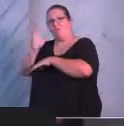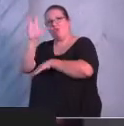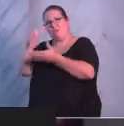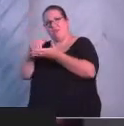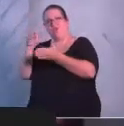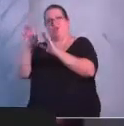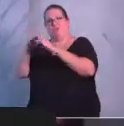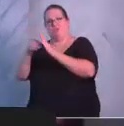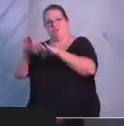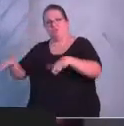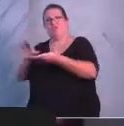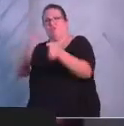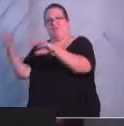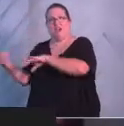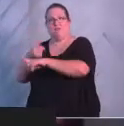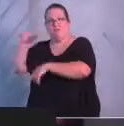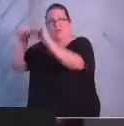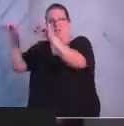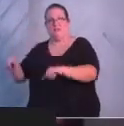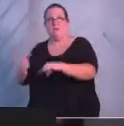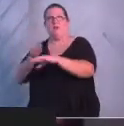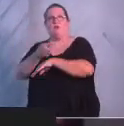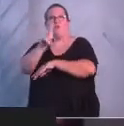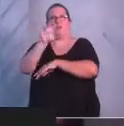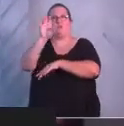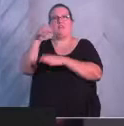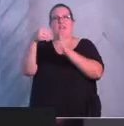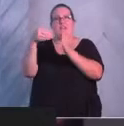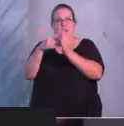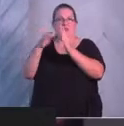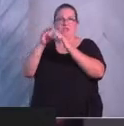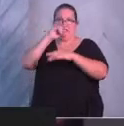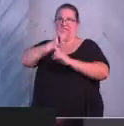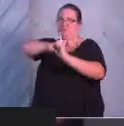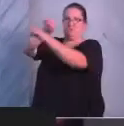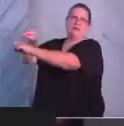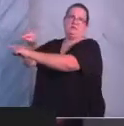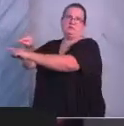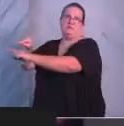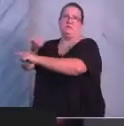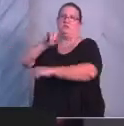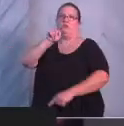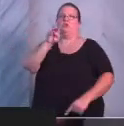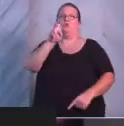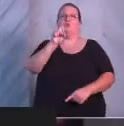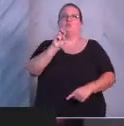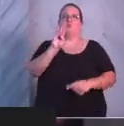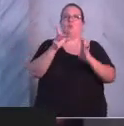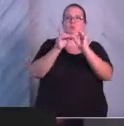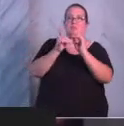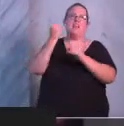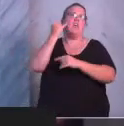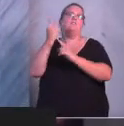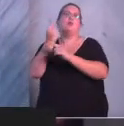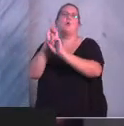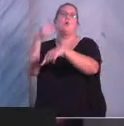residential school system, and over 150,000 attended. Mr. Trudeau comments further to say, should someone who went to a day school for a few